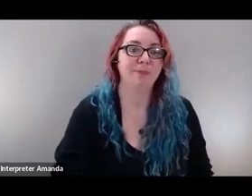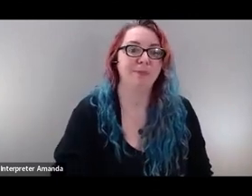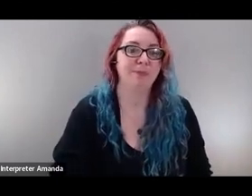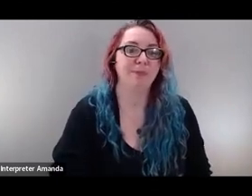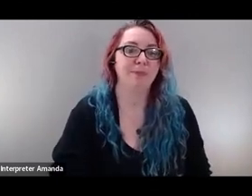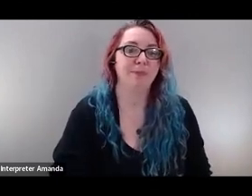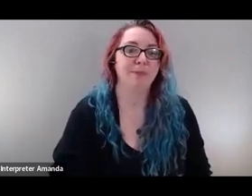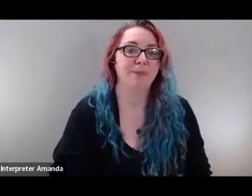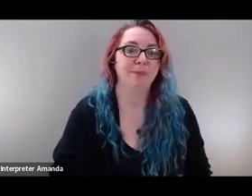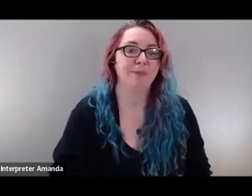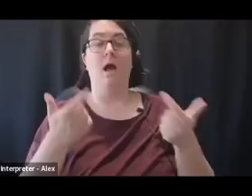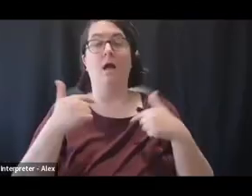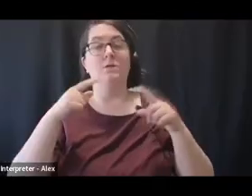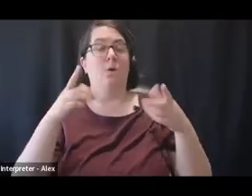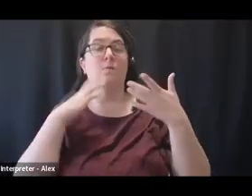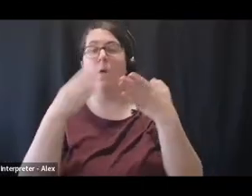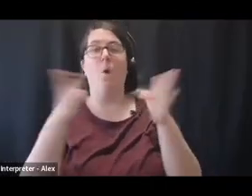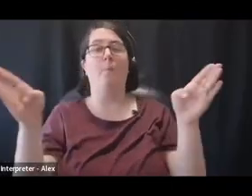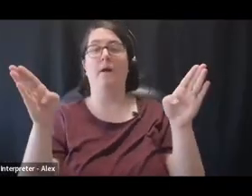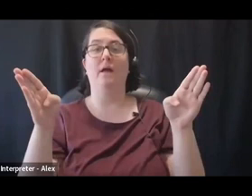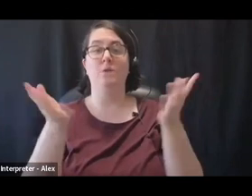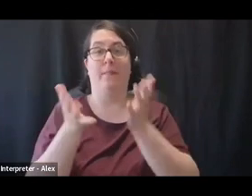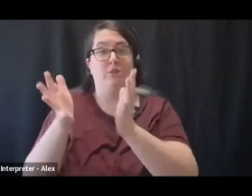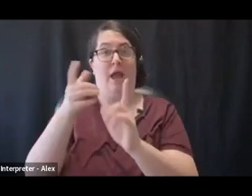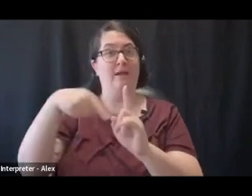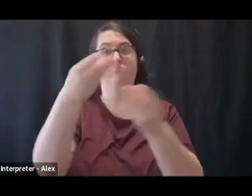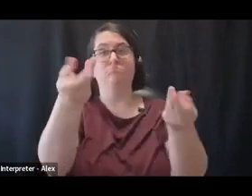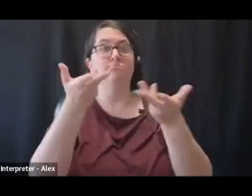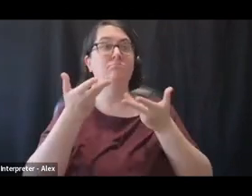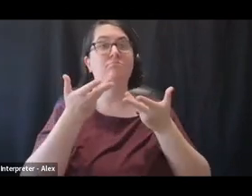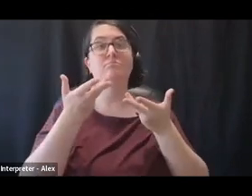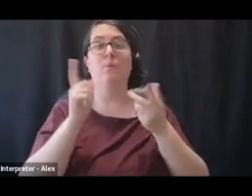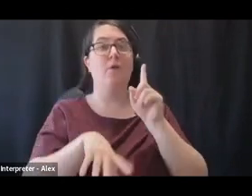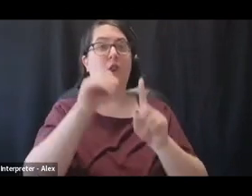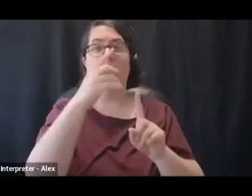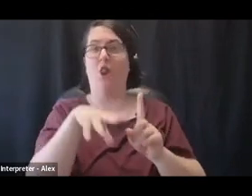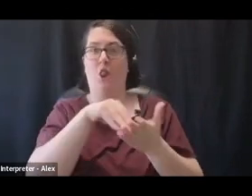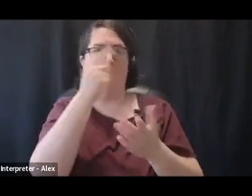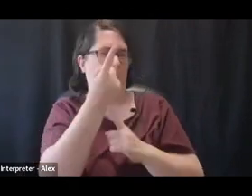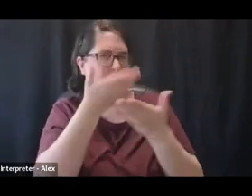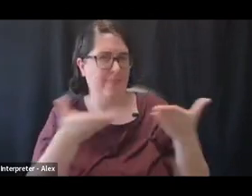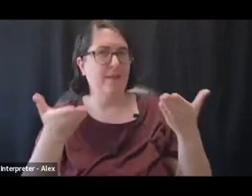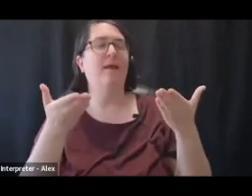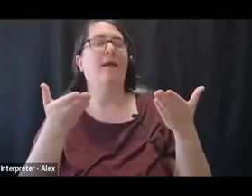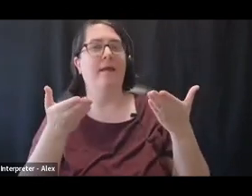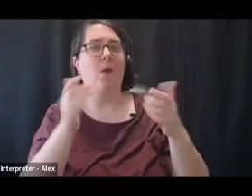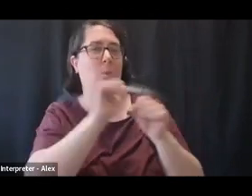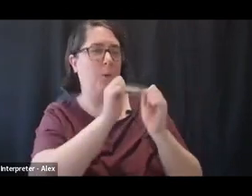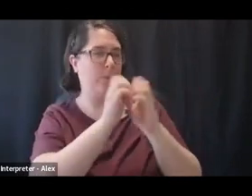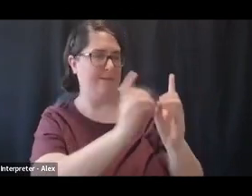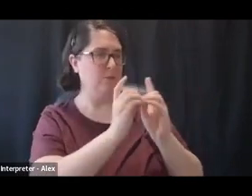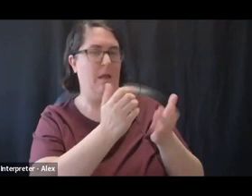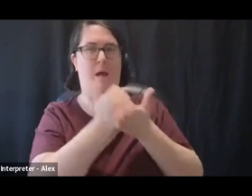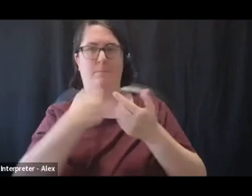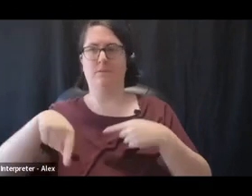chat, share one thing that you have learned from working with the digital that can help in creating a more interconnected